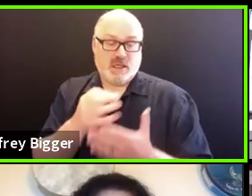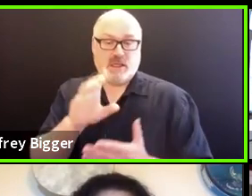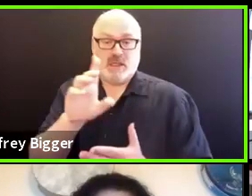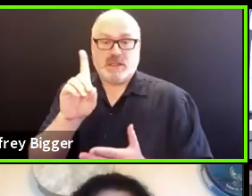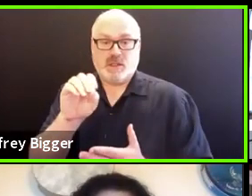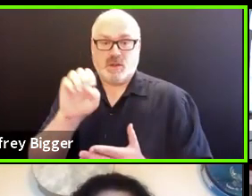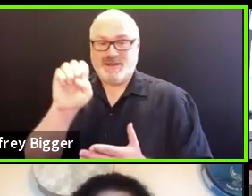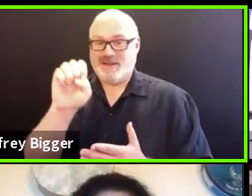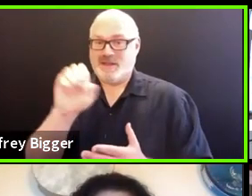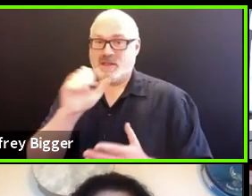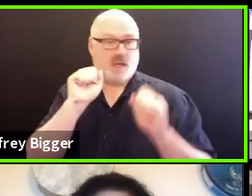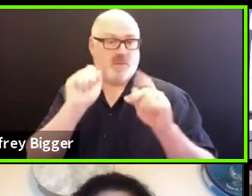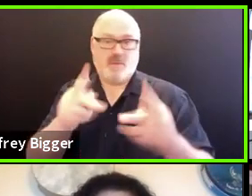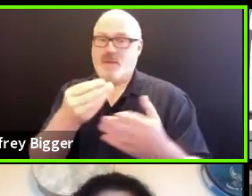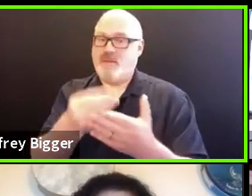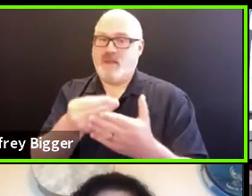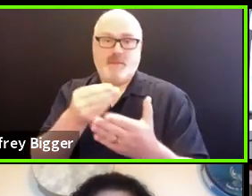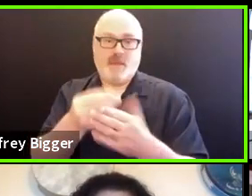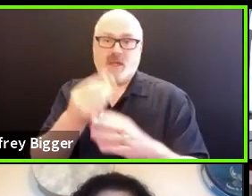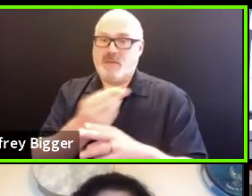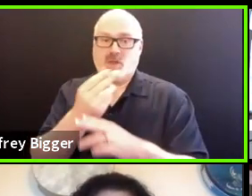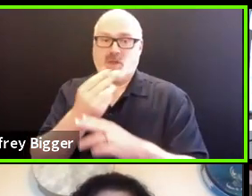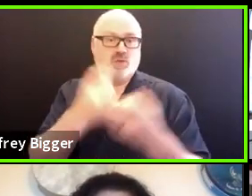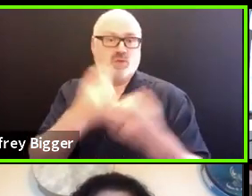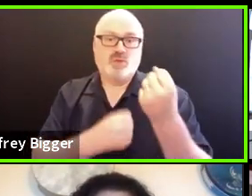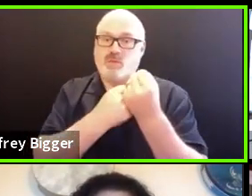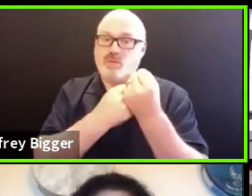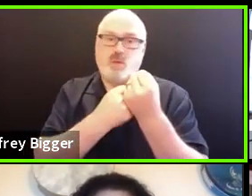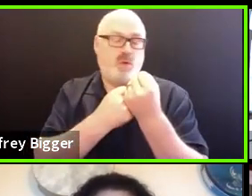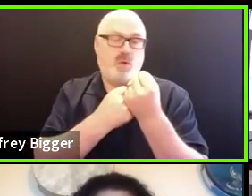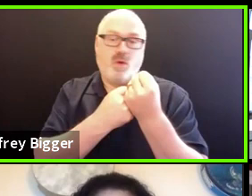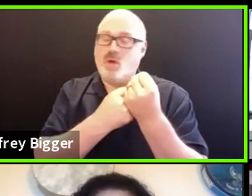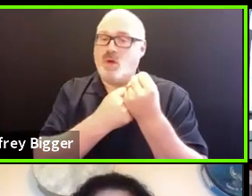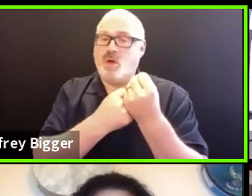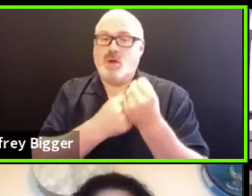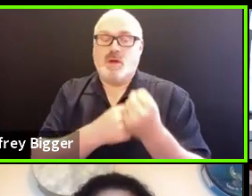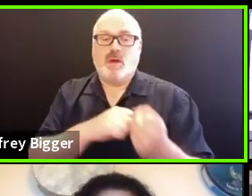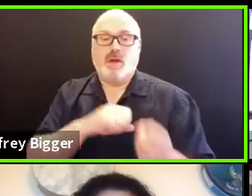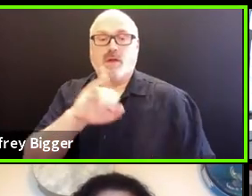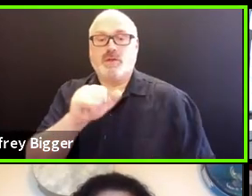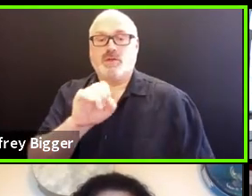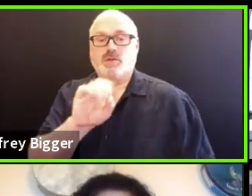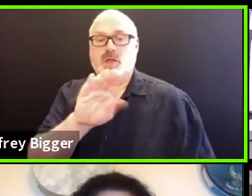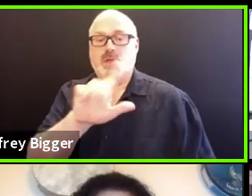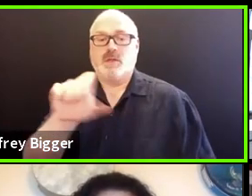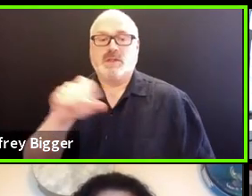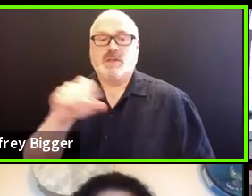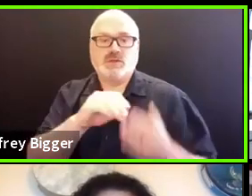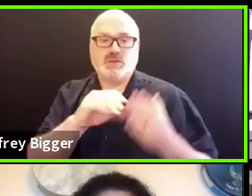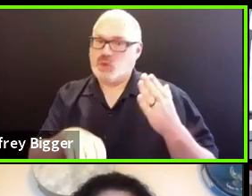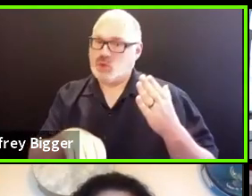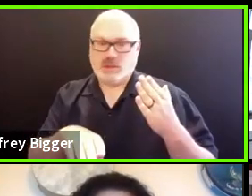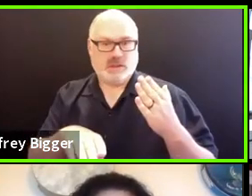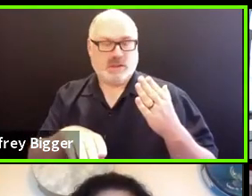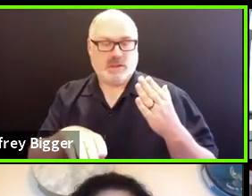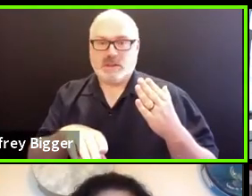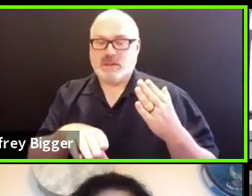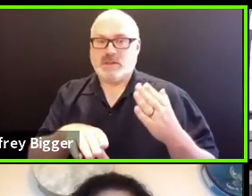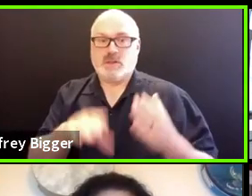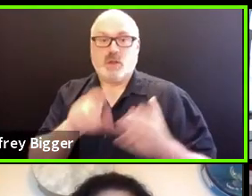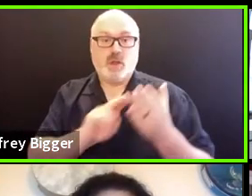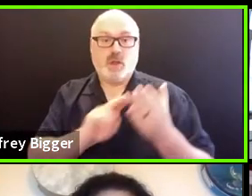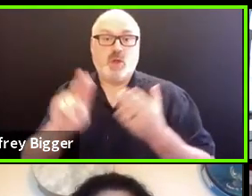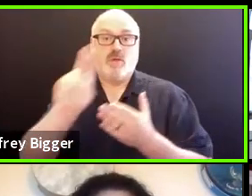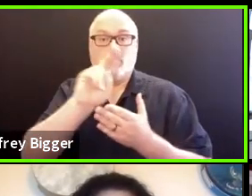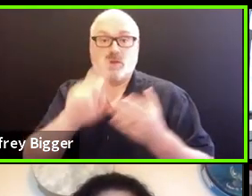not allow any of these funds to be used to support our DACA students. And so through philanthropic support of the university, we're able